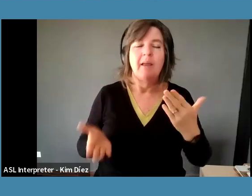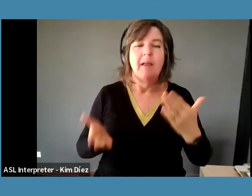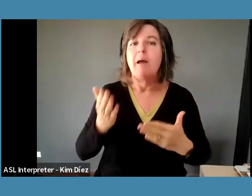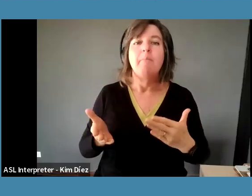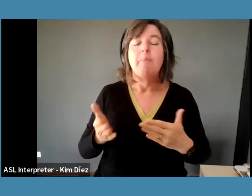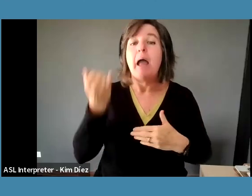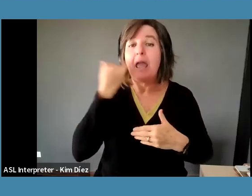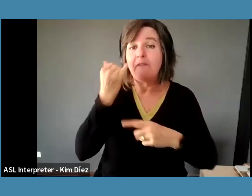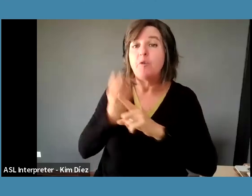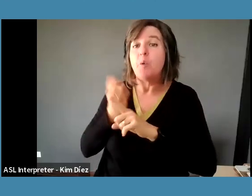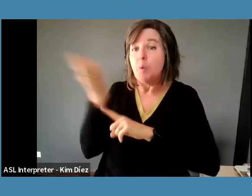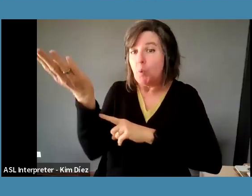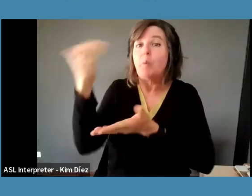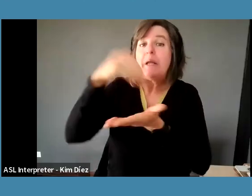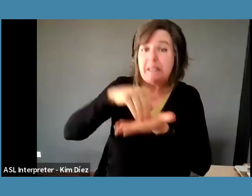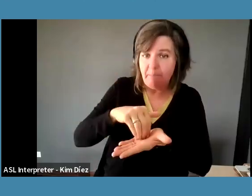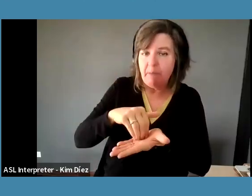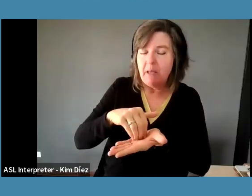right.